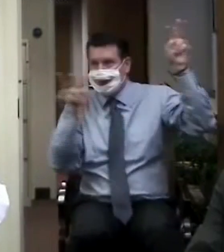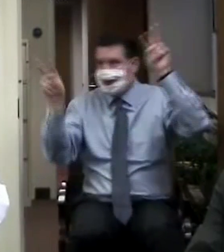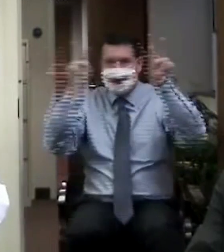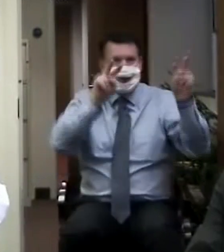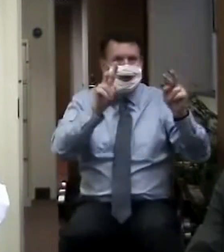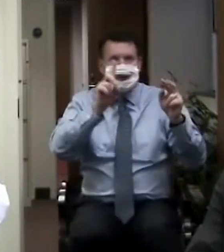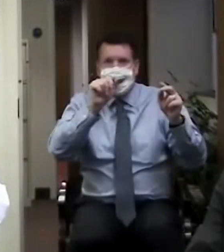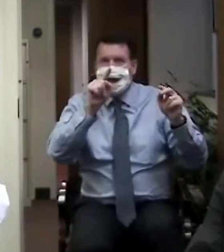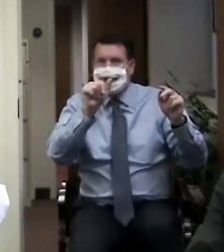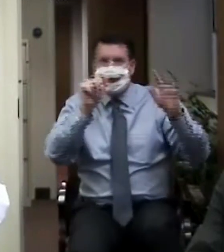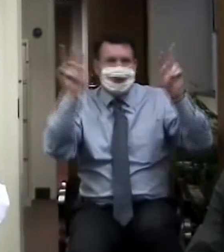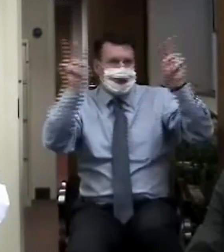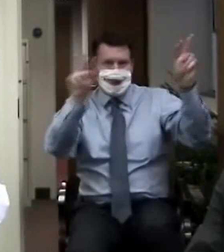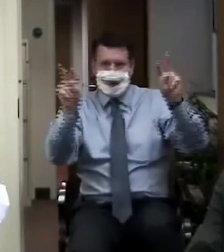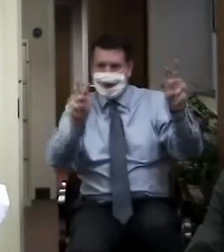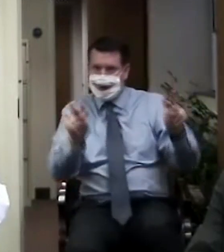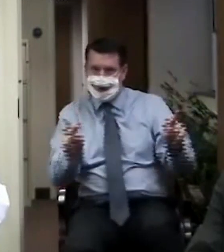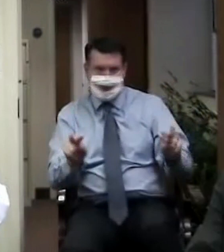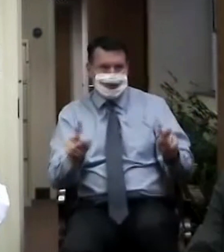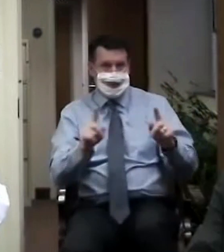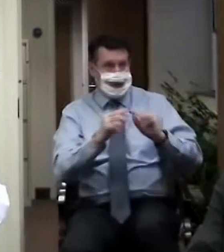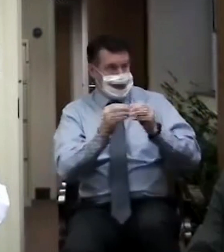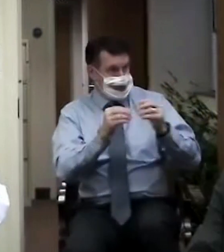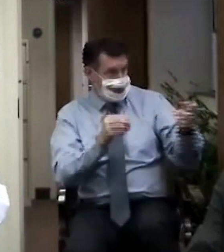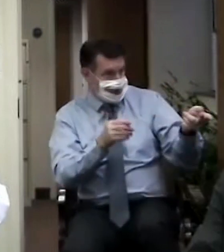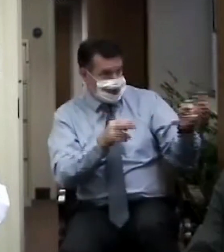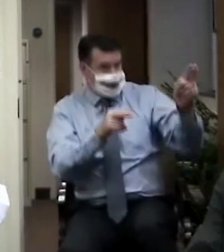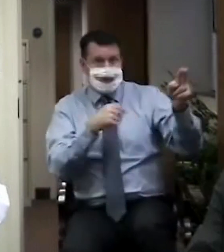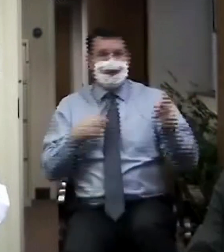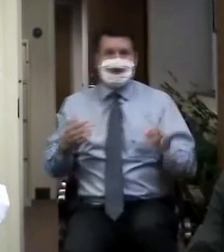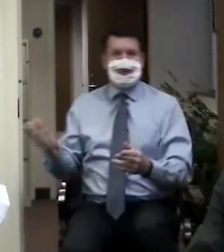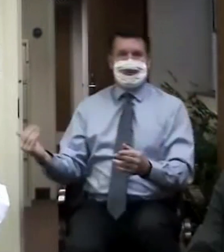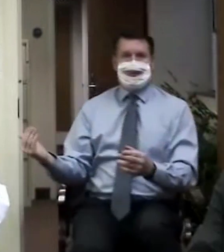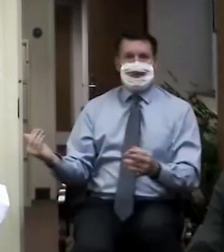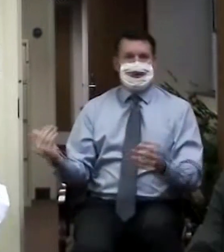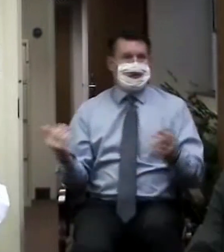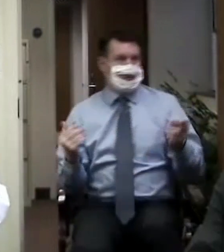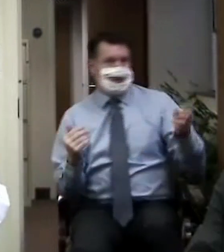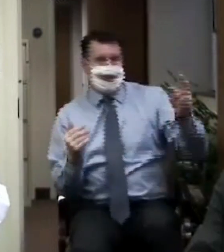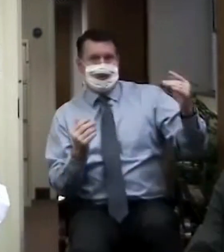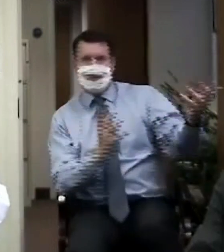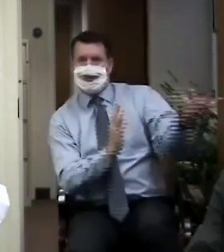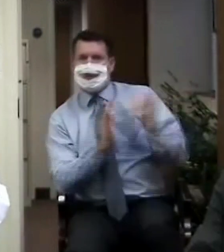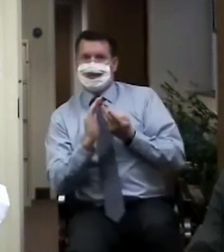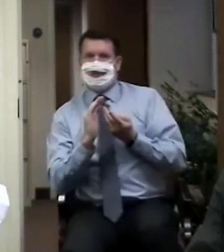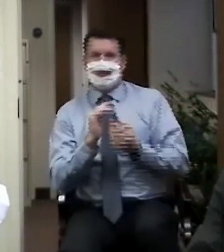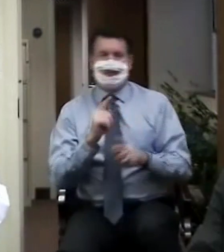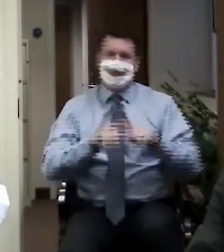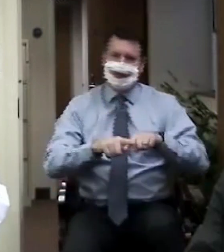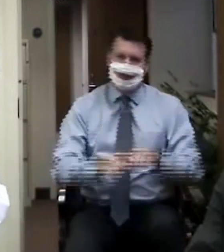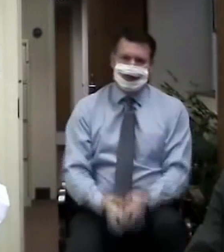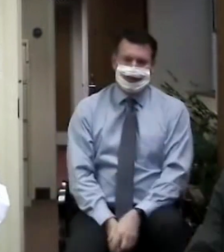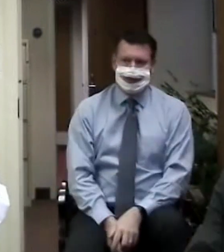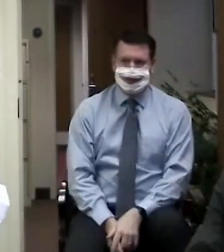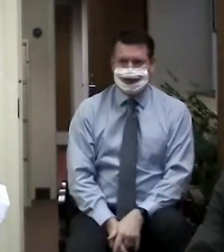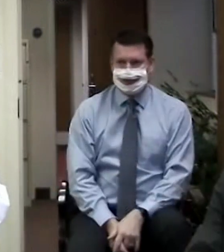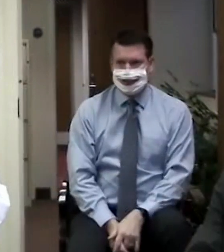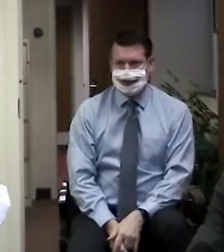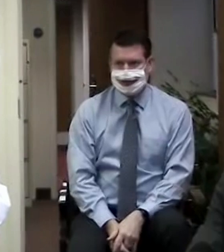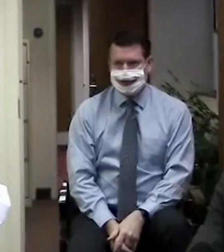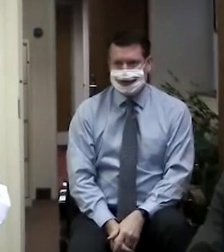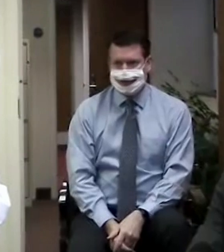maybe for Adam. On your press release on Friday, it said that you are having losses of $130 million a month. How long do